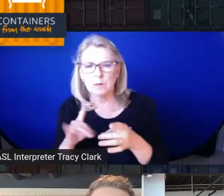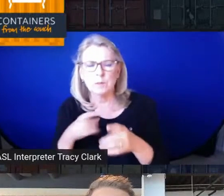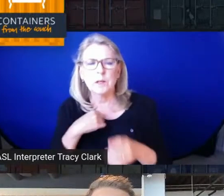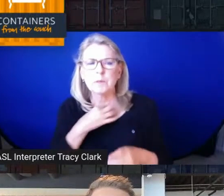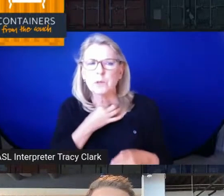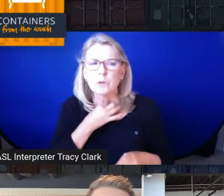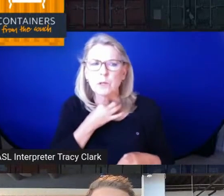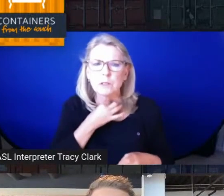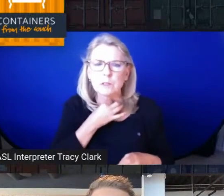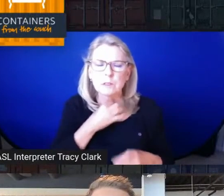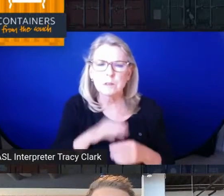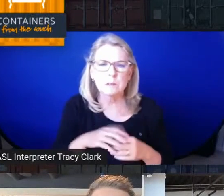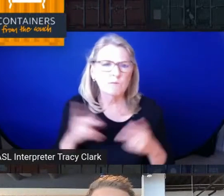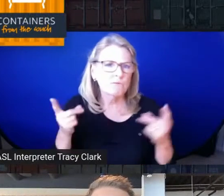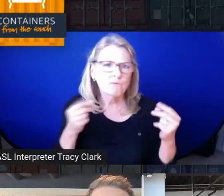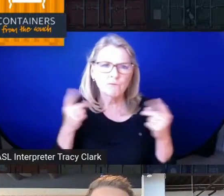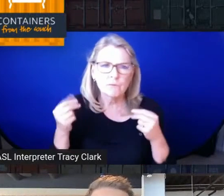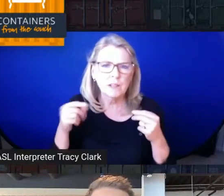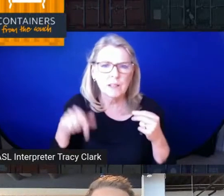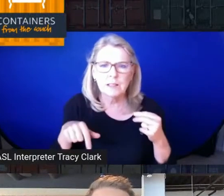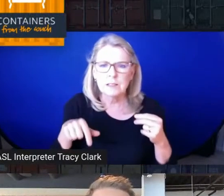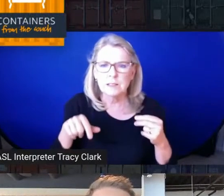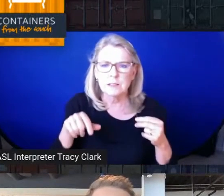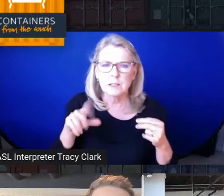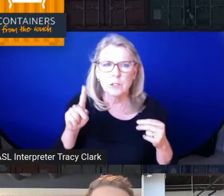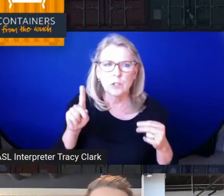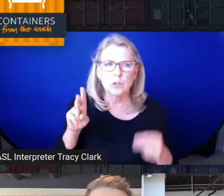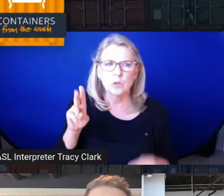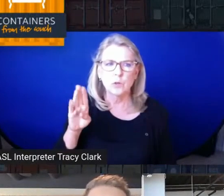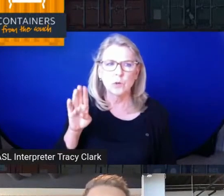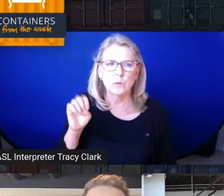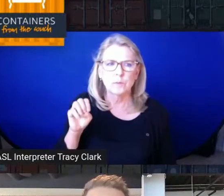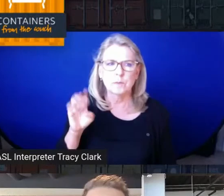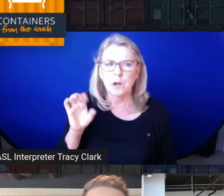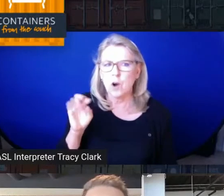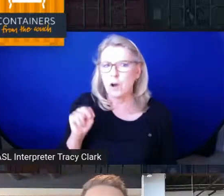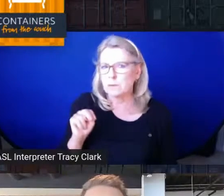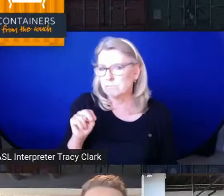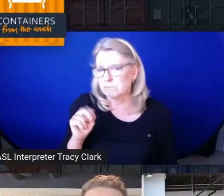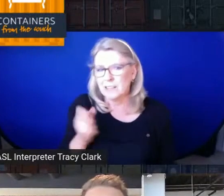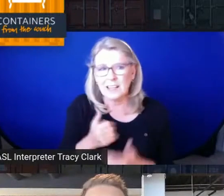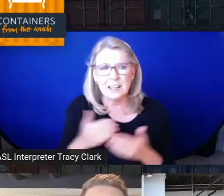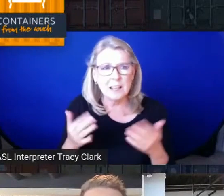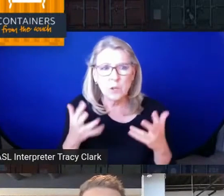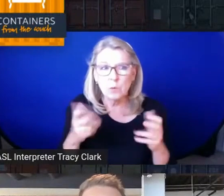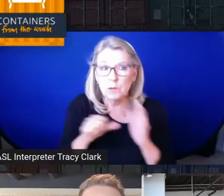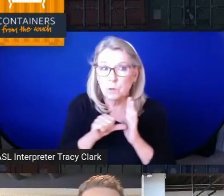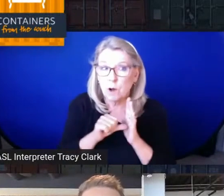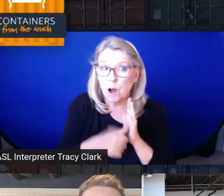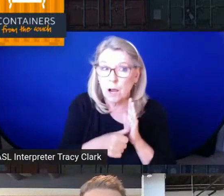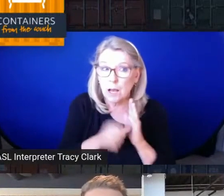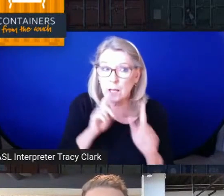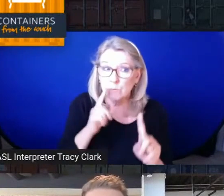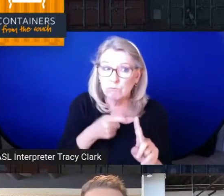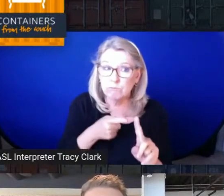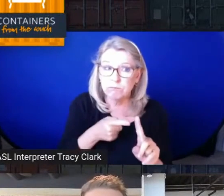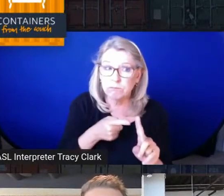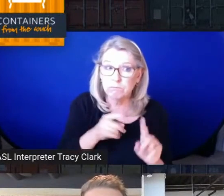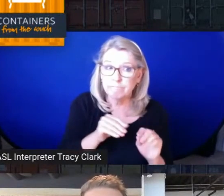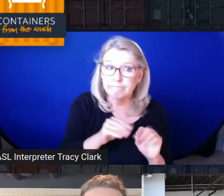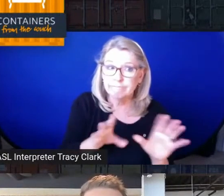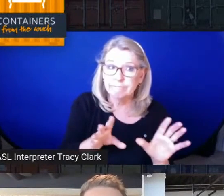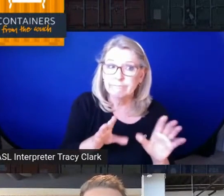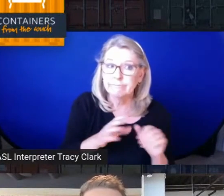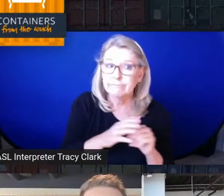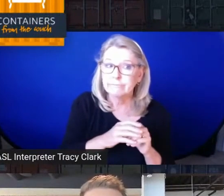this Kubecon? Anything you want to highlight as, you know, our audience should pay attention to? Why don't we start with